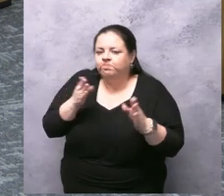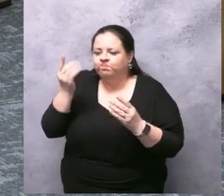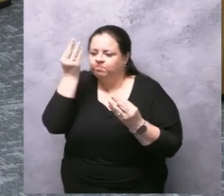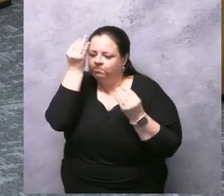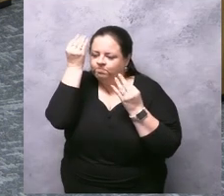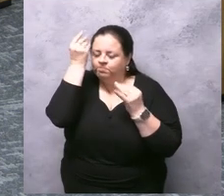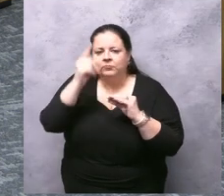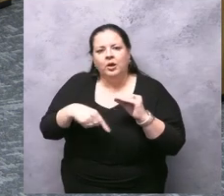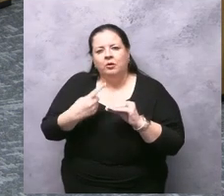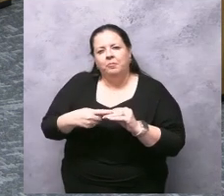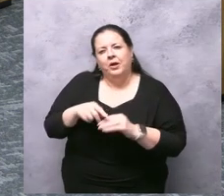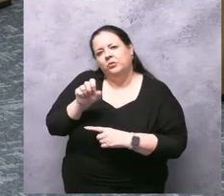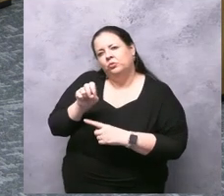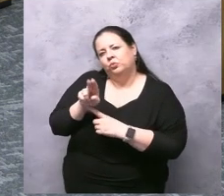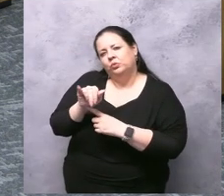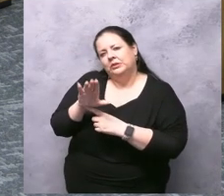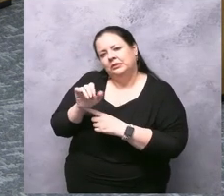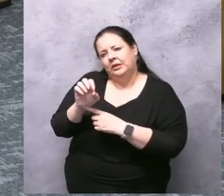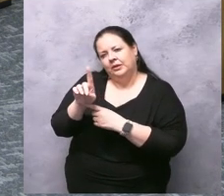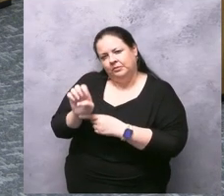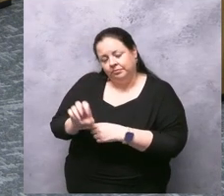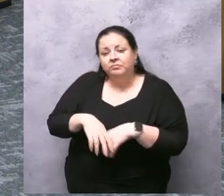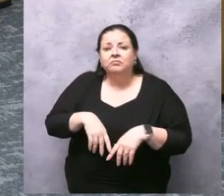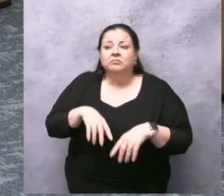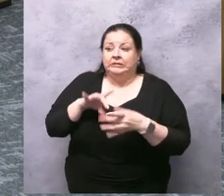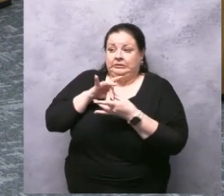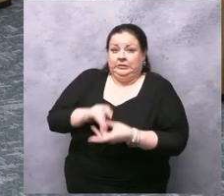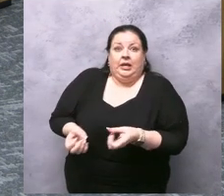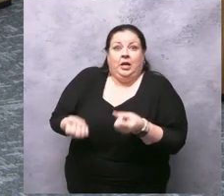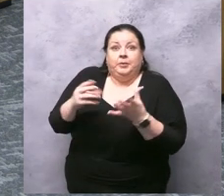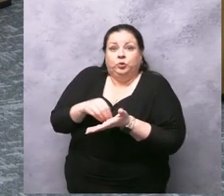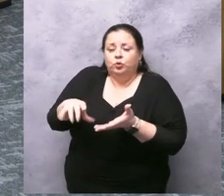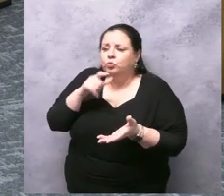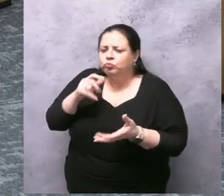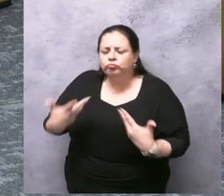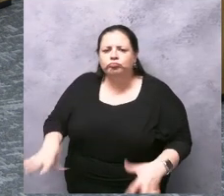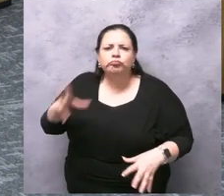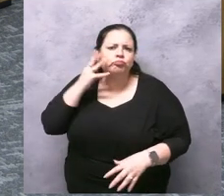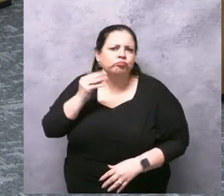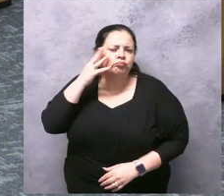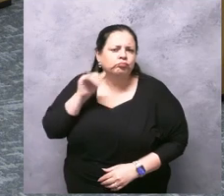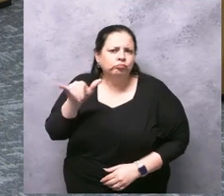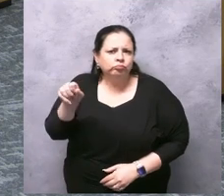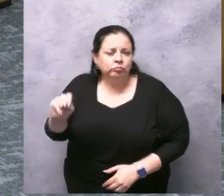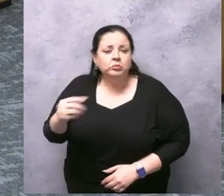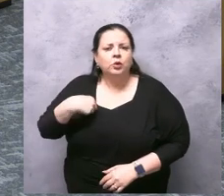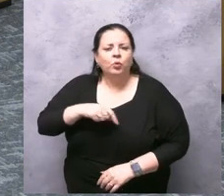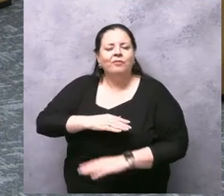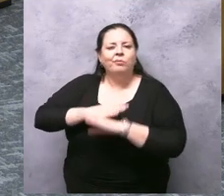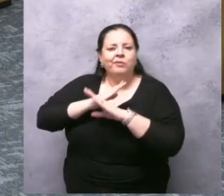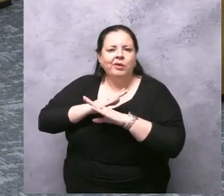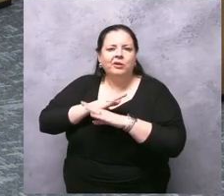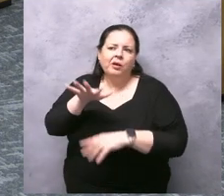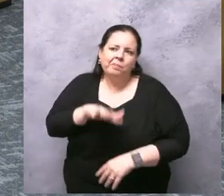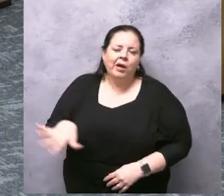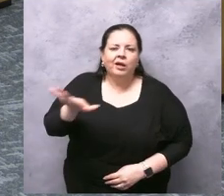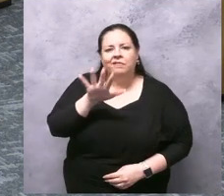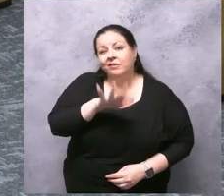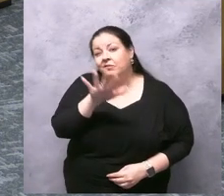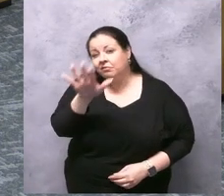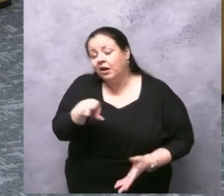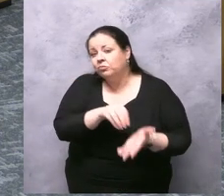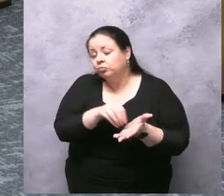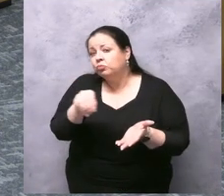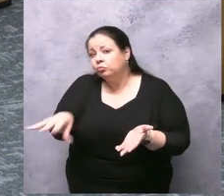that's powerful. Based on the number of students who have received YAM here in the Houston area, we have prevented this from happening to 55